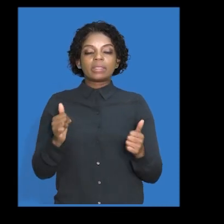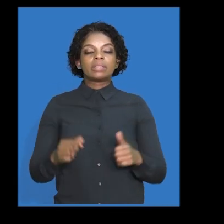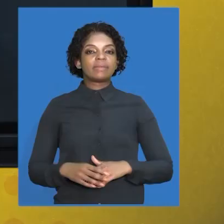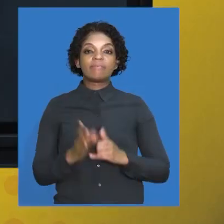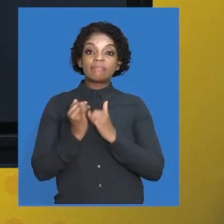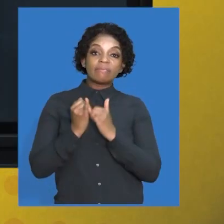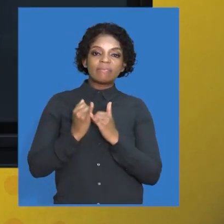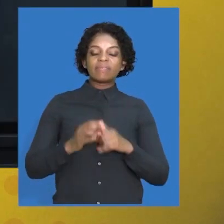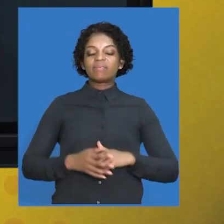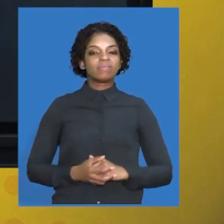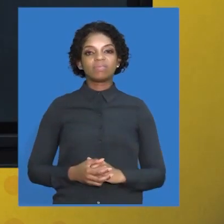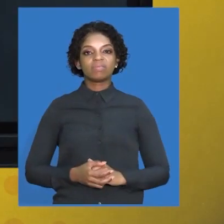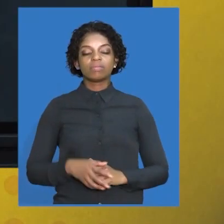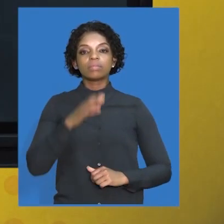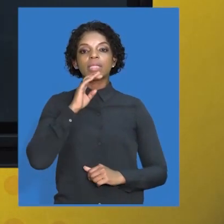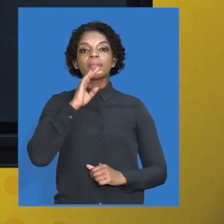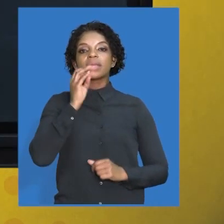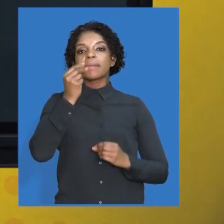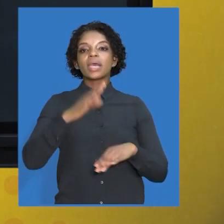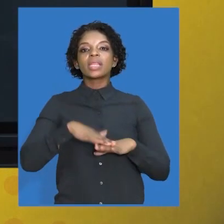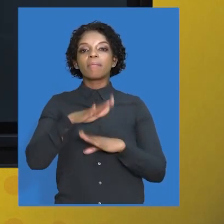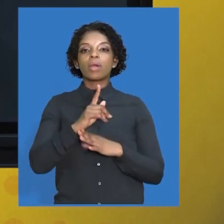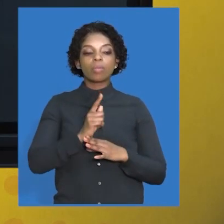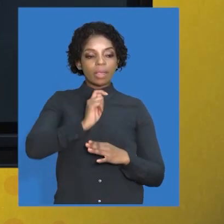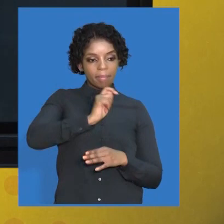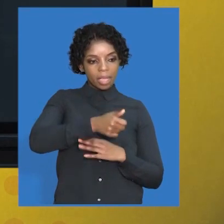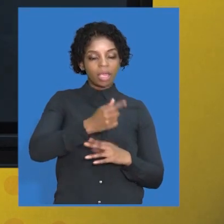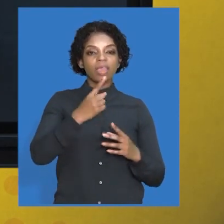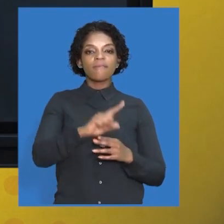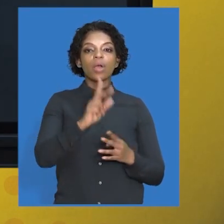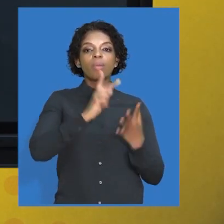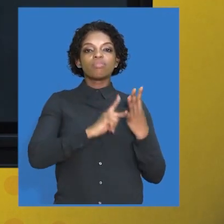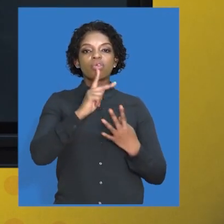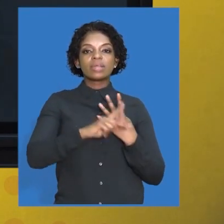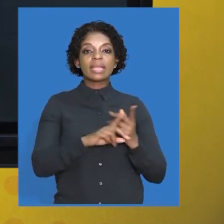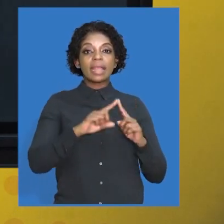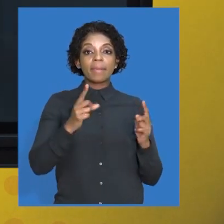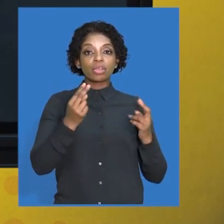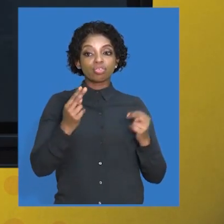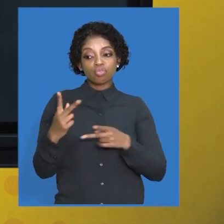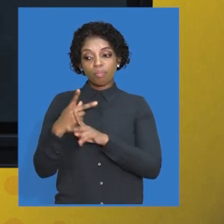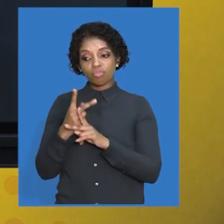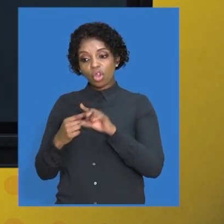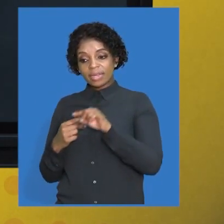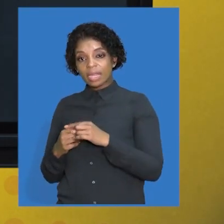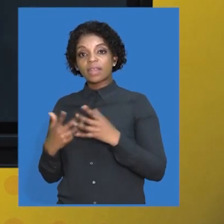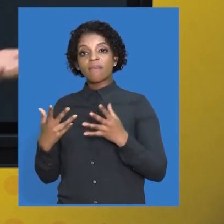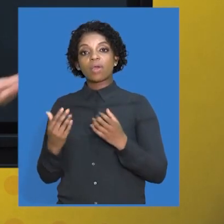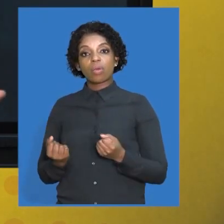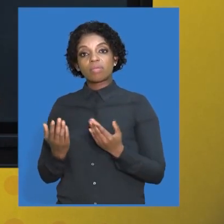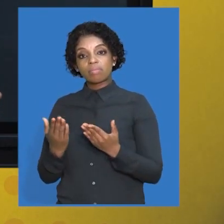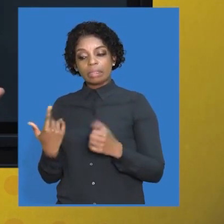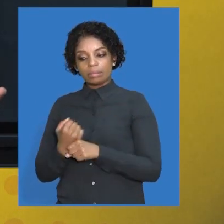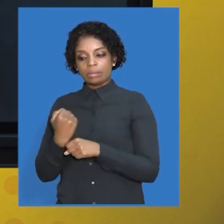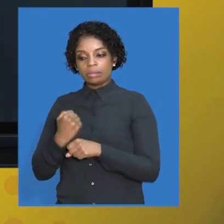CSR projects, we might not have money to develop our new products or services. We may not have money for our